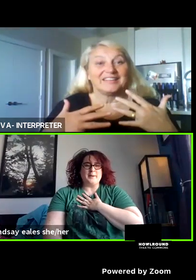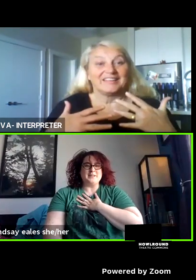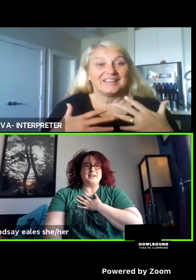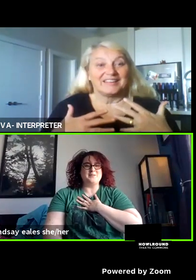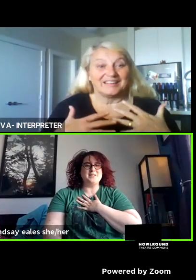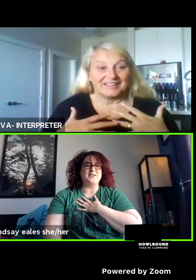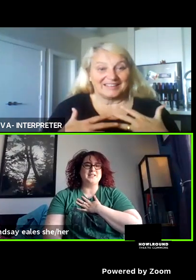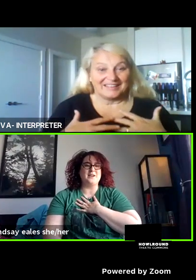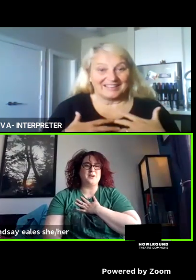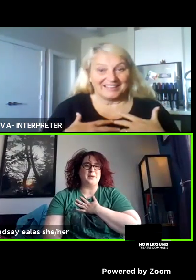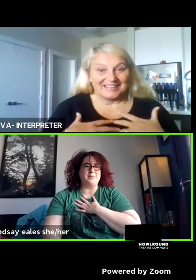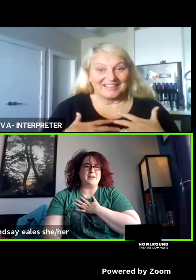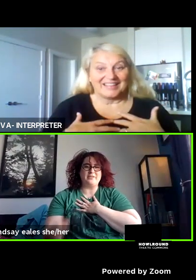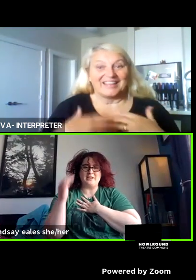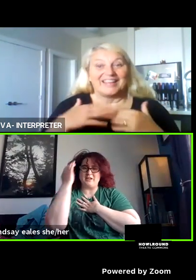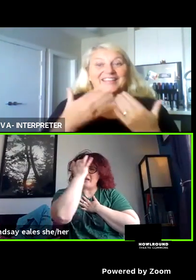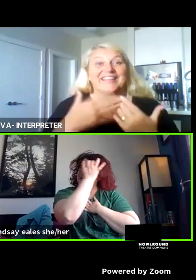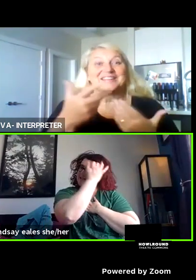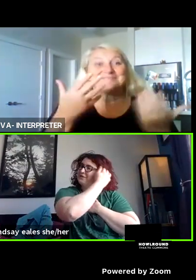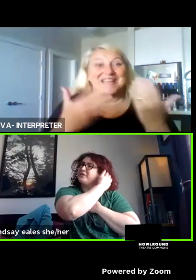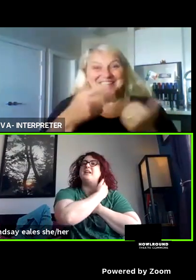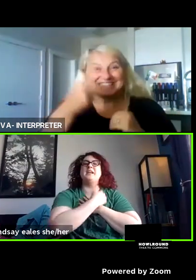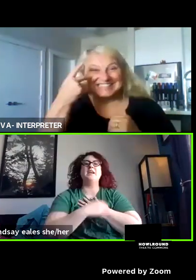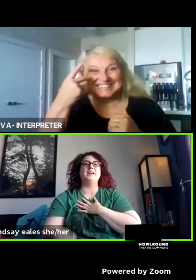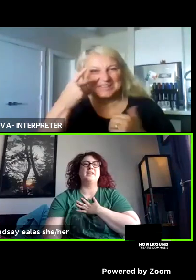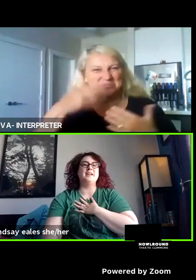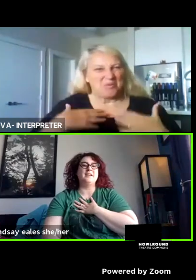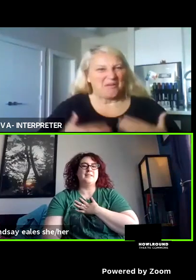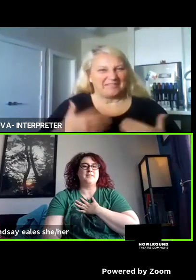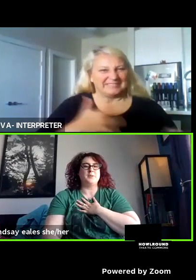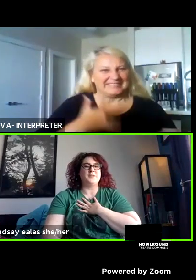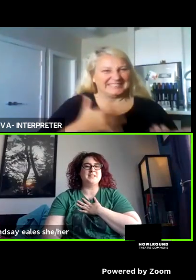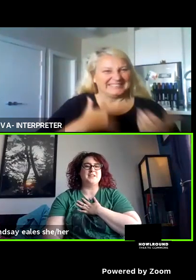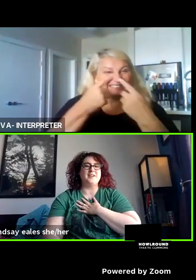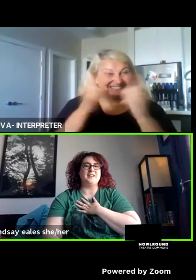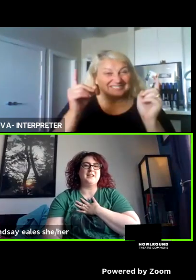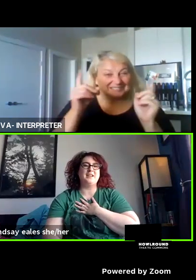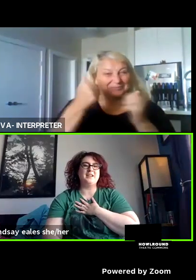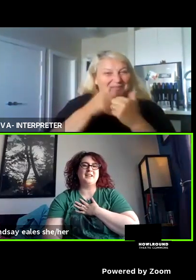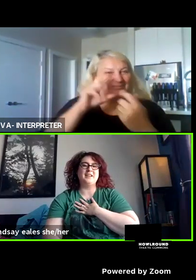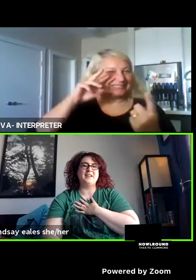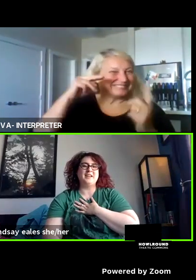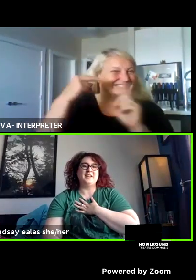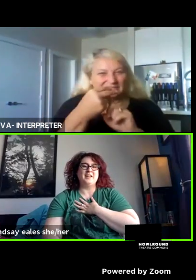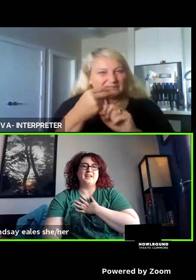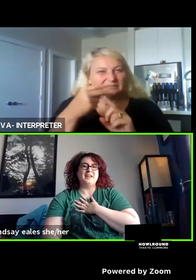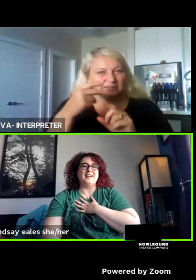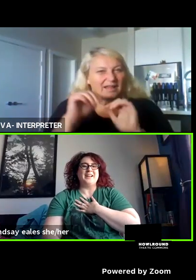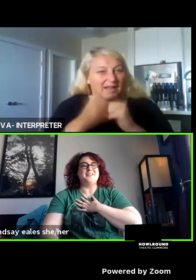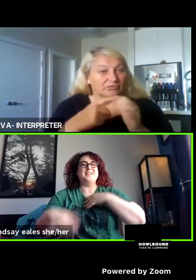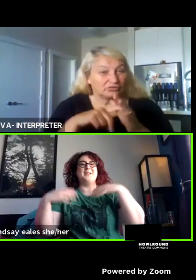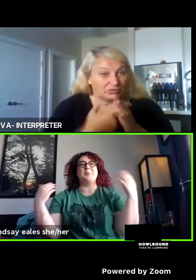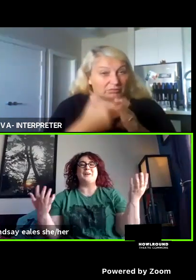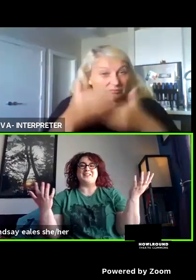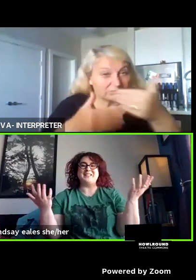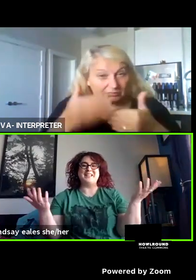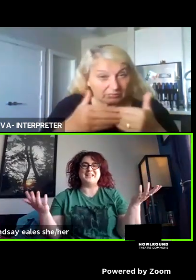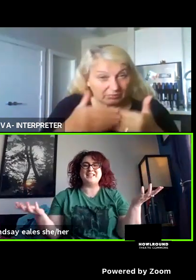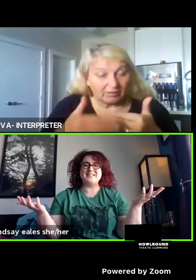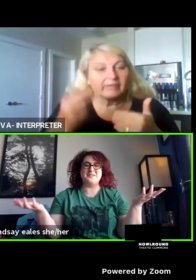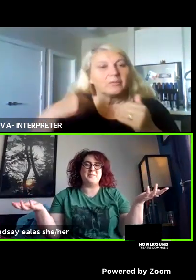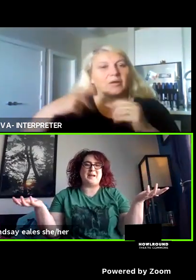for a couple times. Notice how our body might feel differently from when we started. And we take a